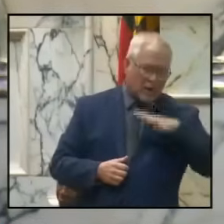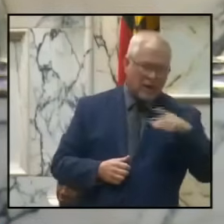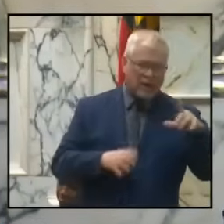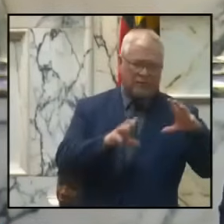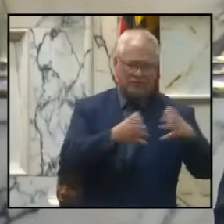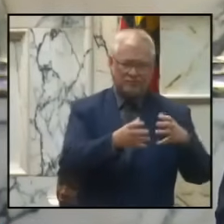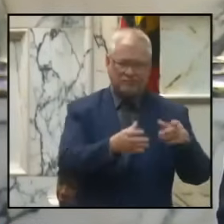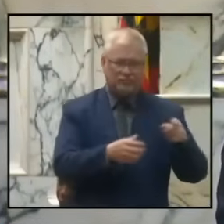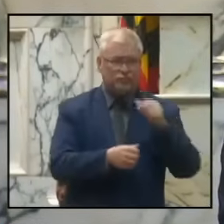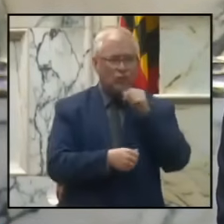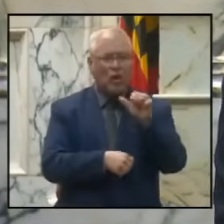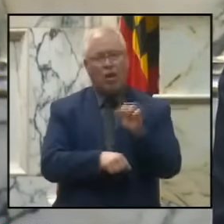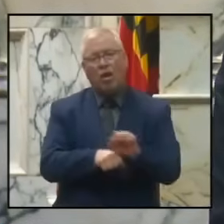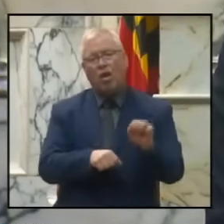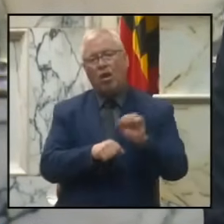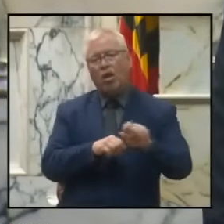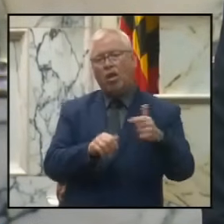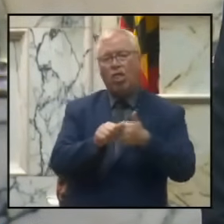fall behind.